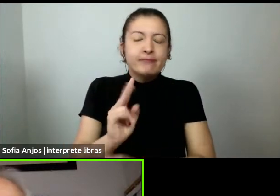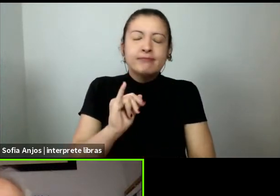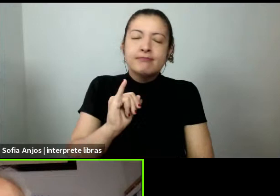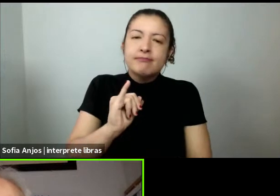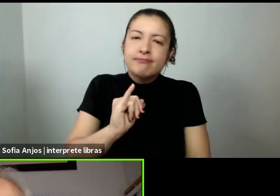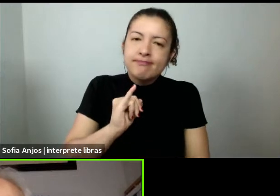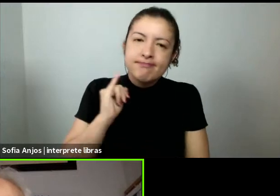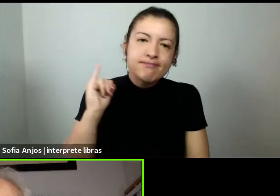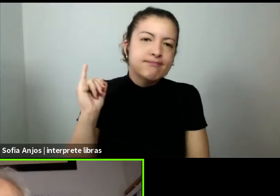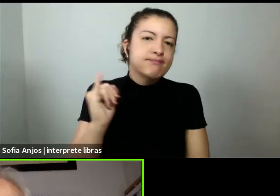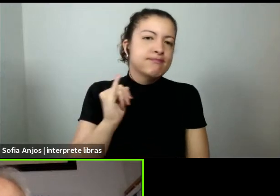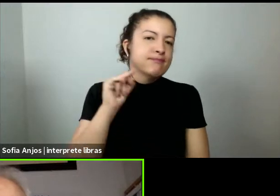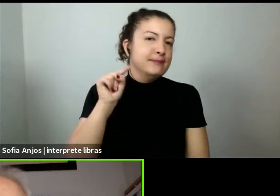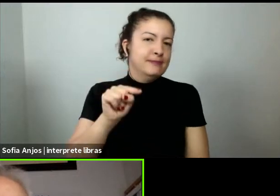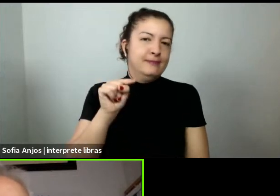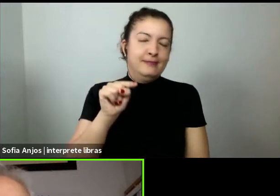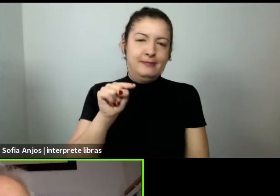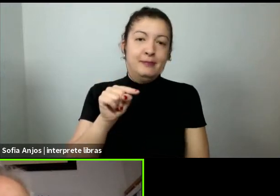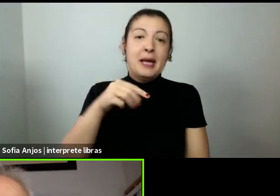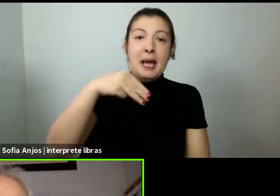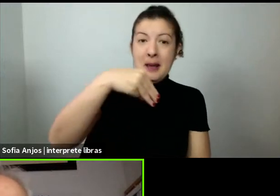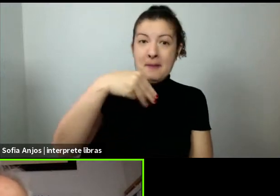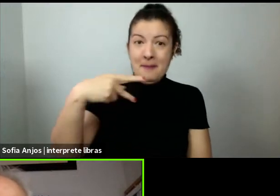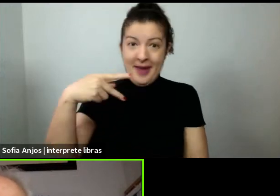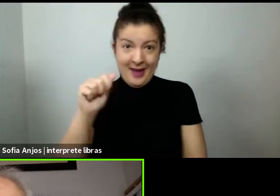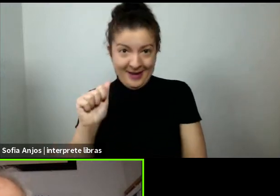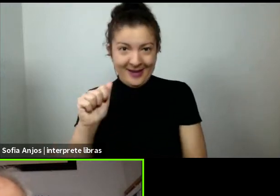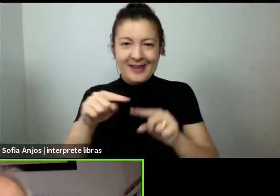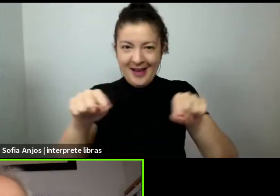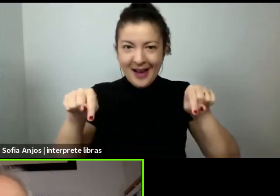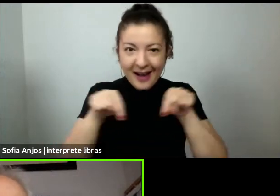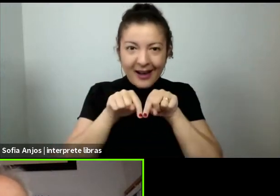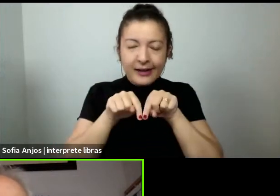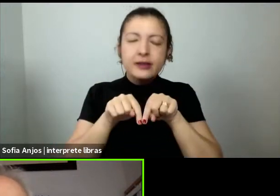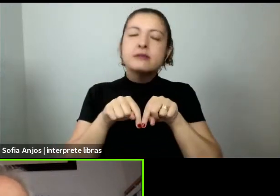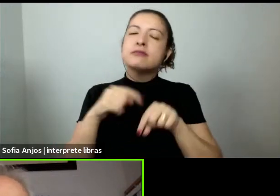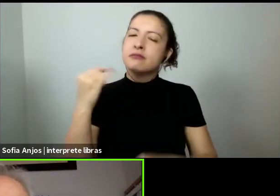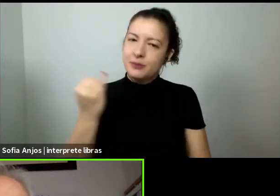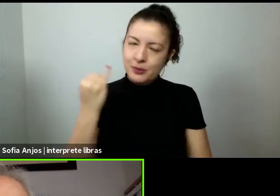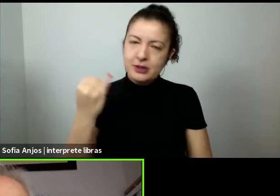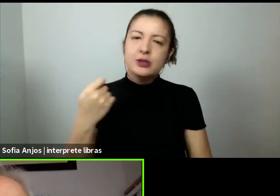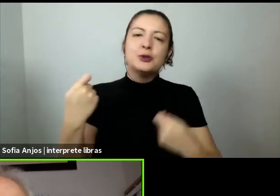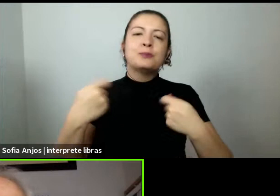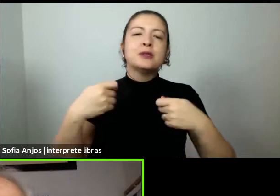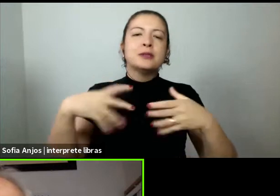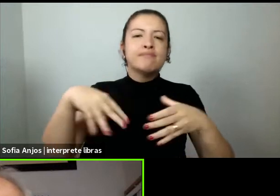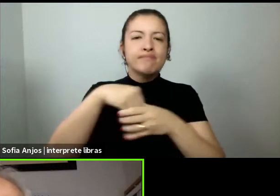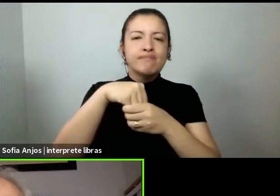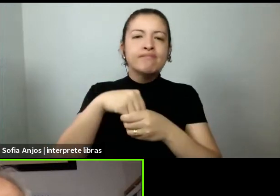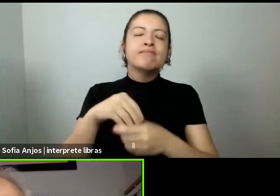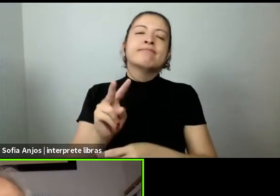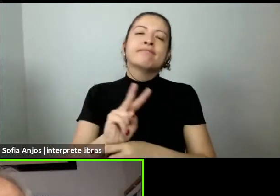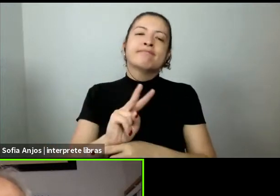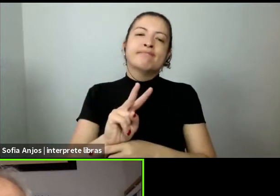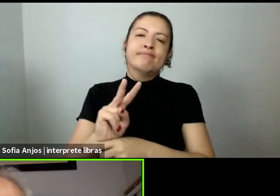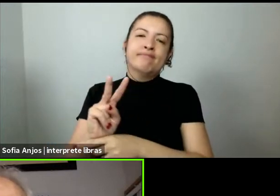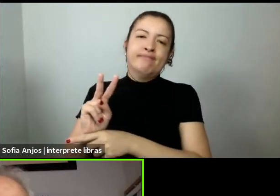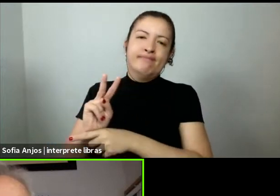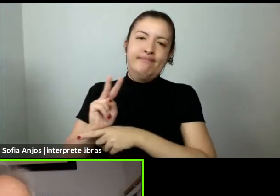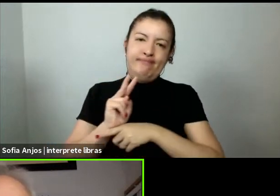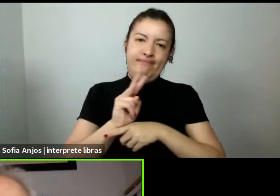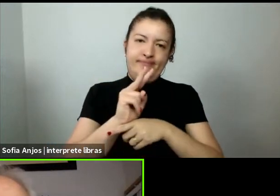The other ones are you know, getting the local people on side, you